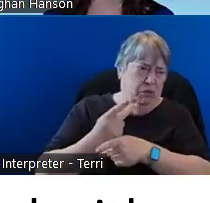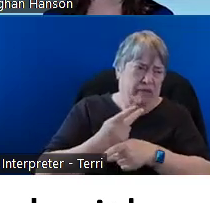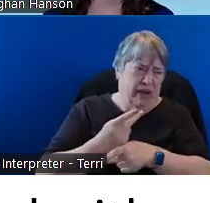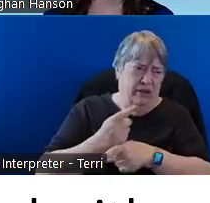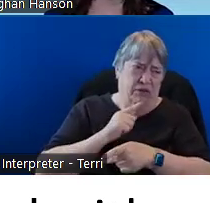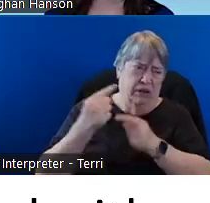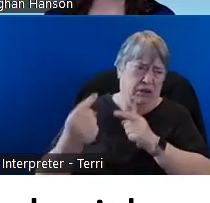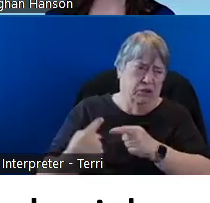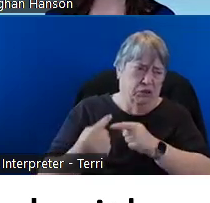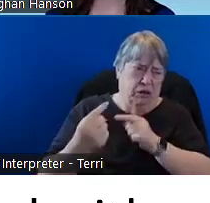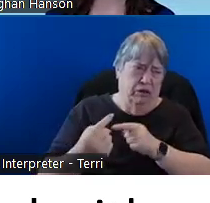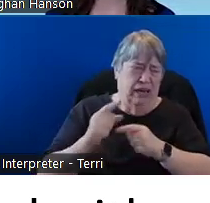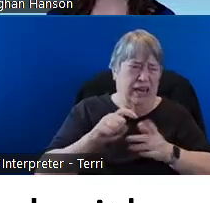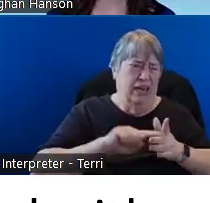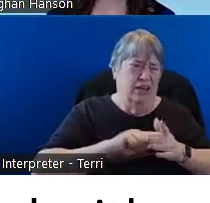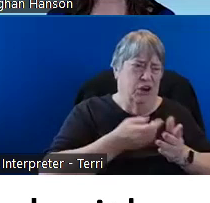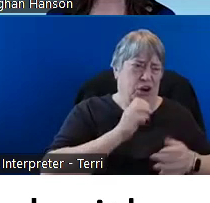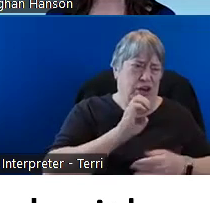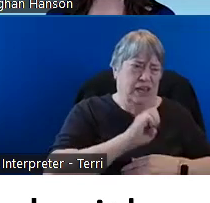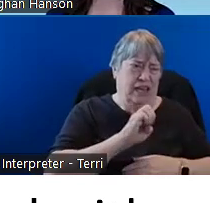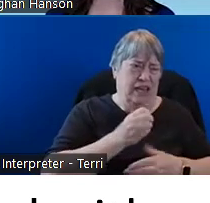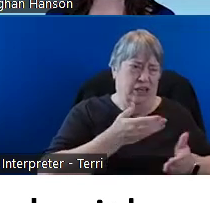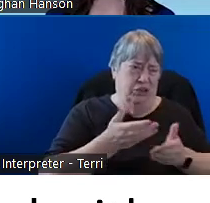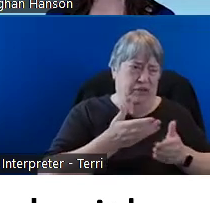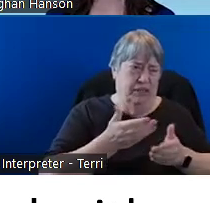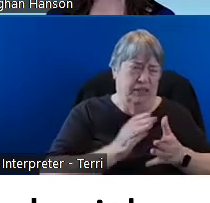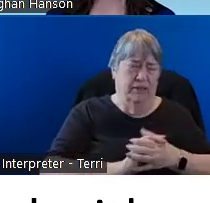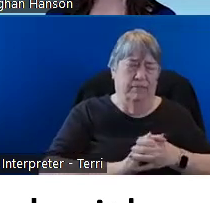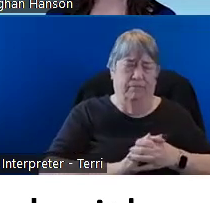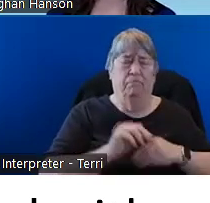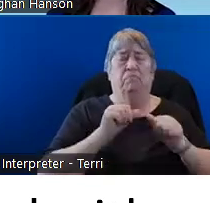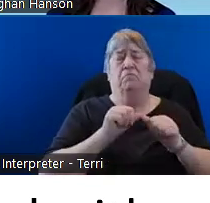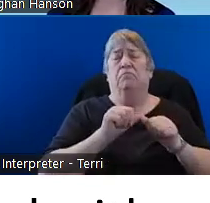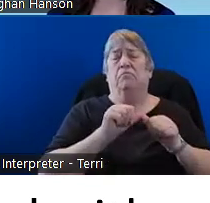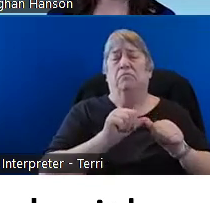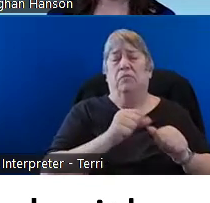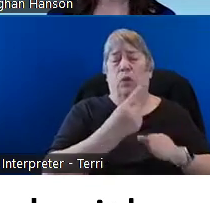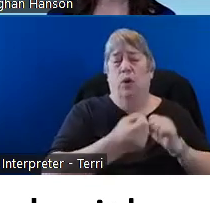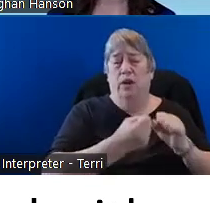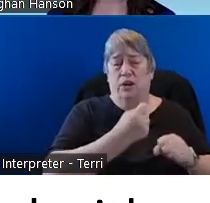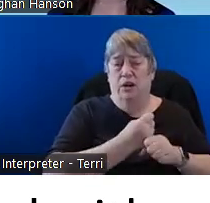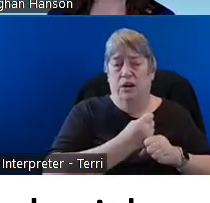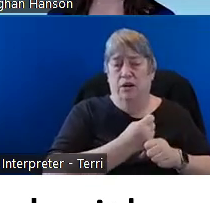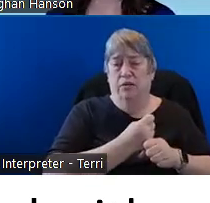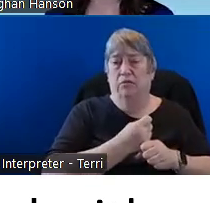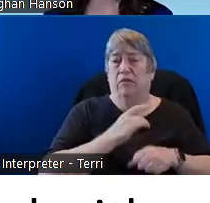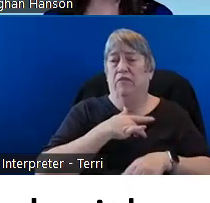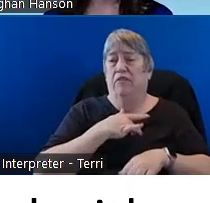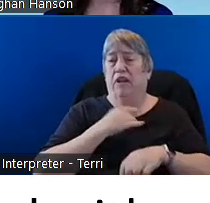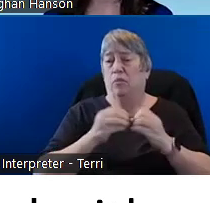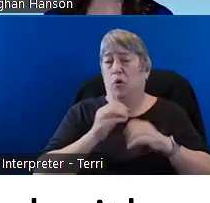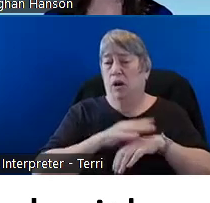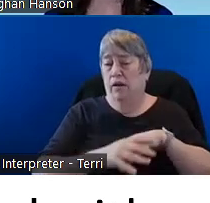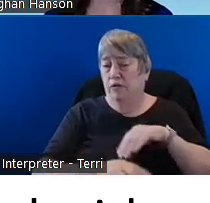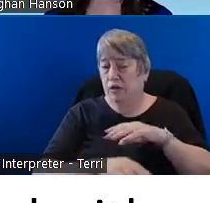can get settled again. And then after about a year, she felt more comfortable. And then a year later called me. She'd been assigned new